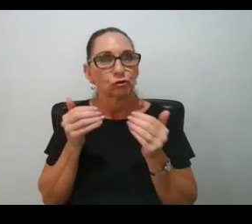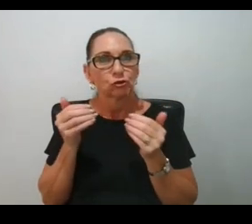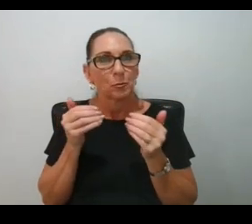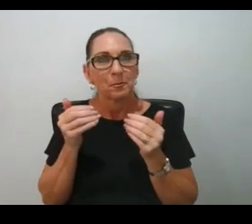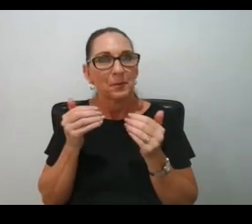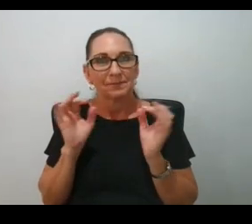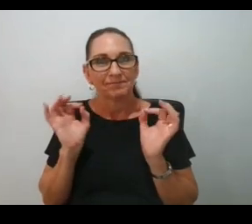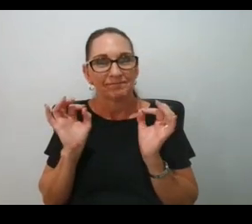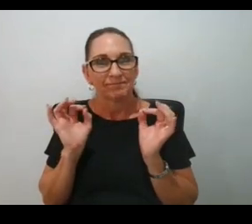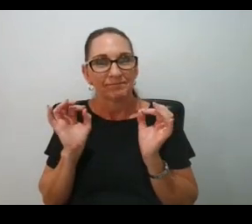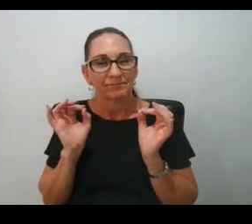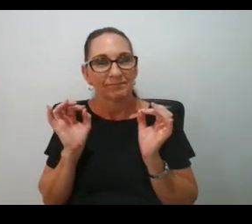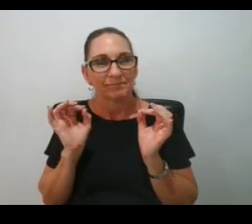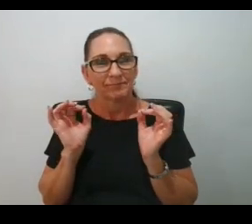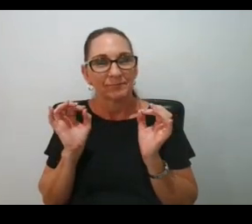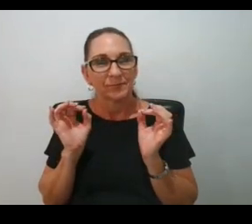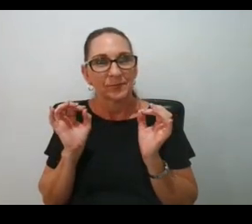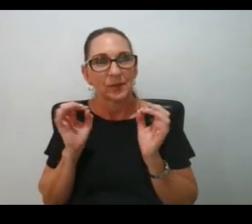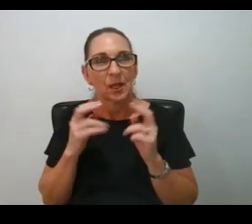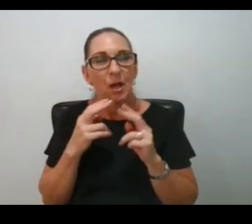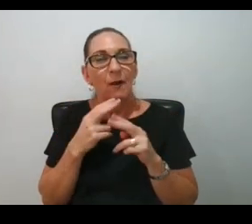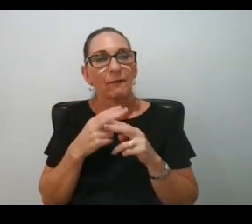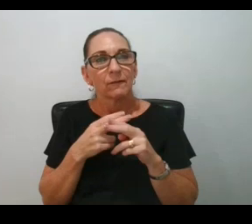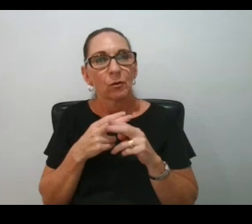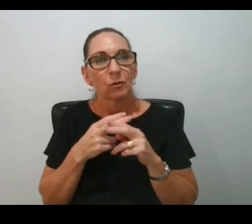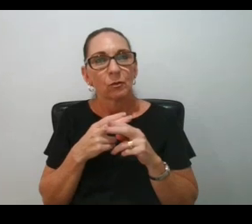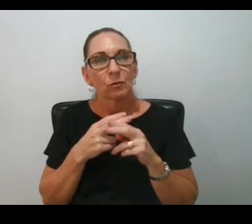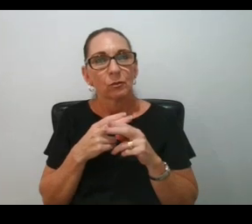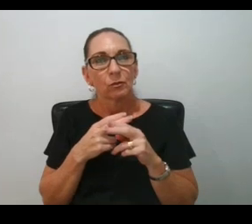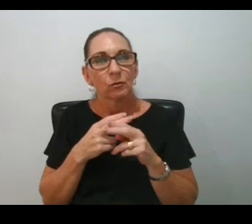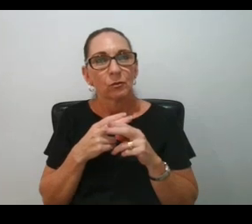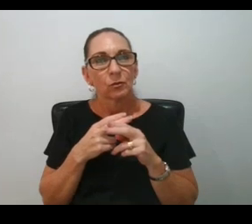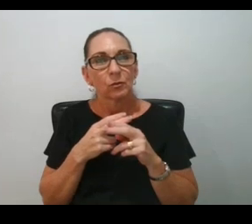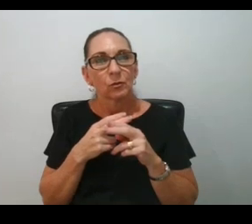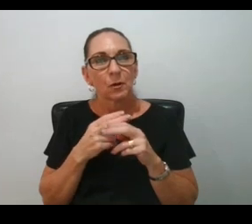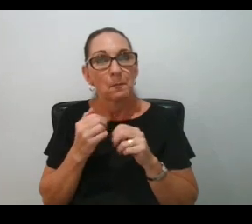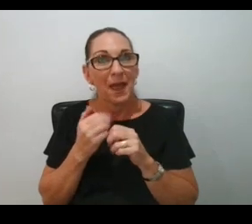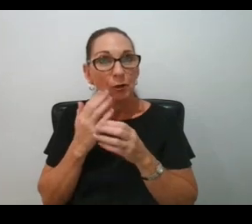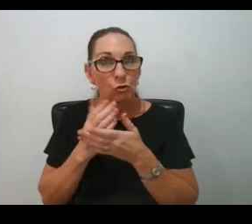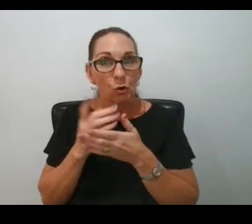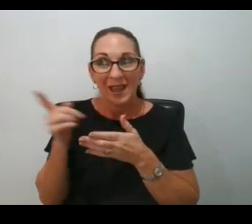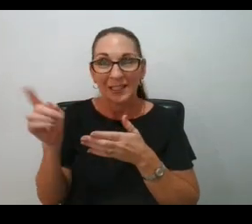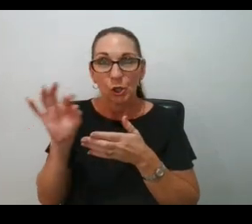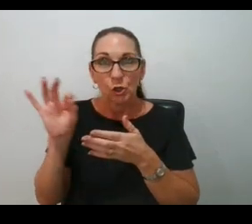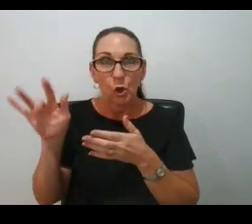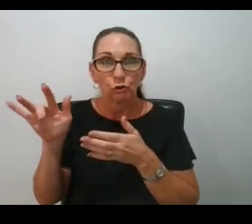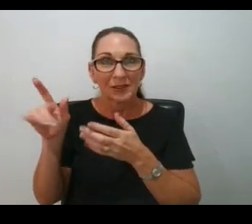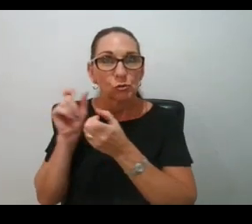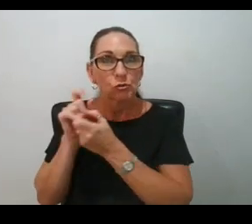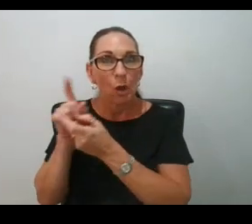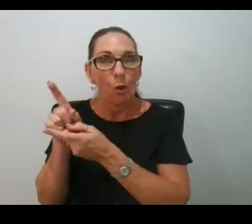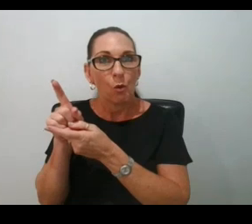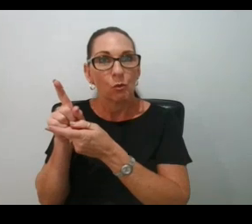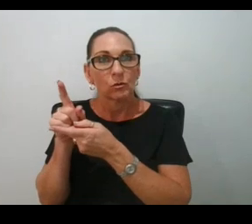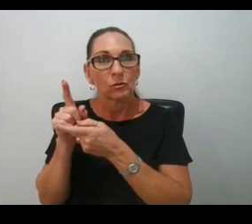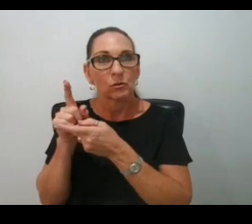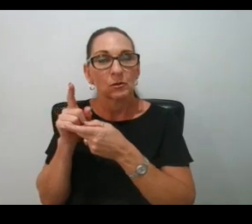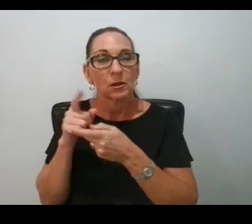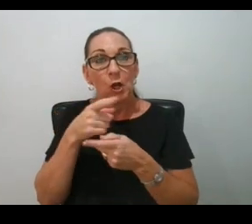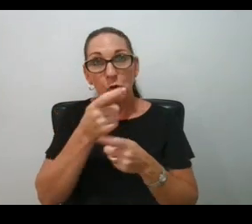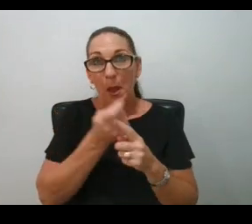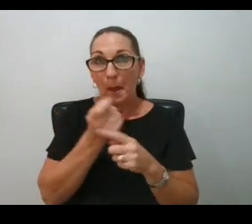to you to ensure it's not sold. Under the legislation, it's pay the money